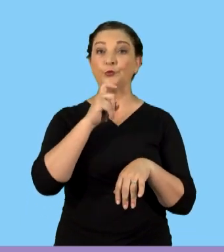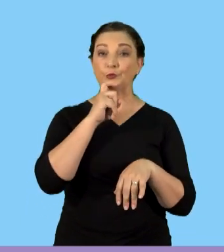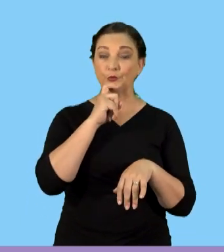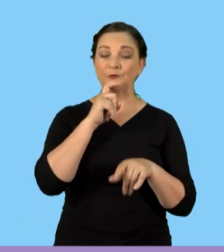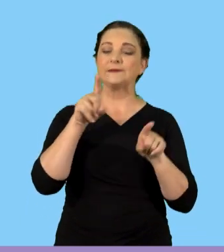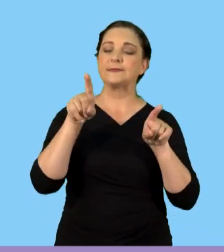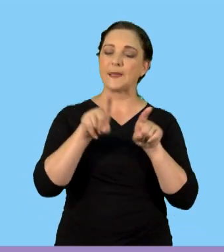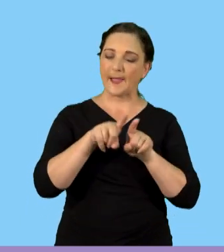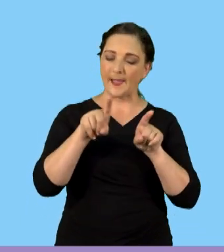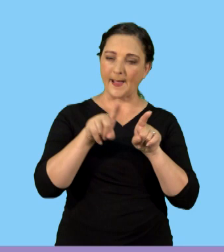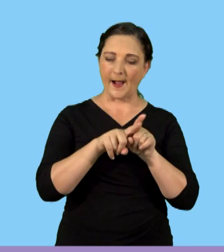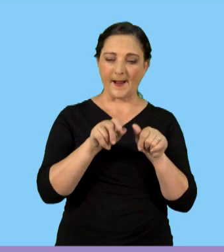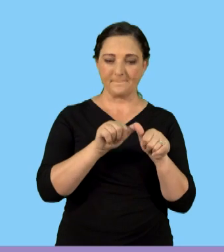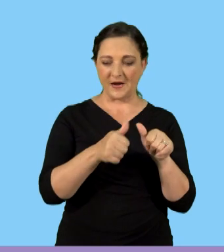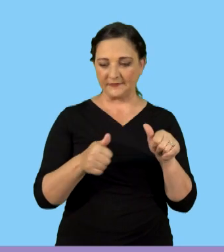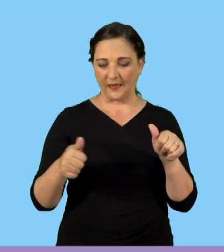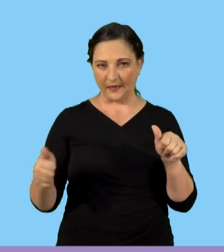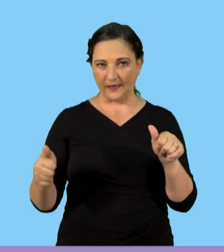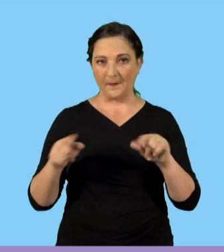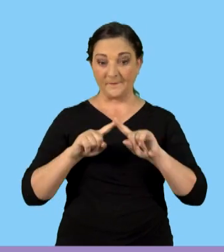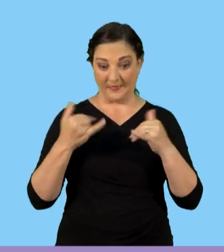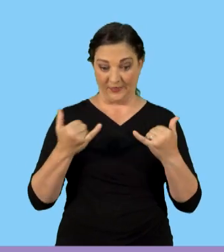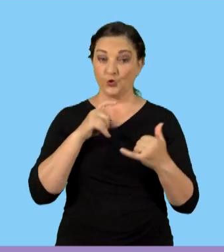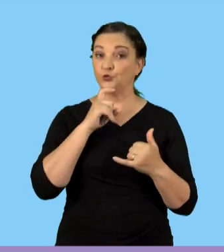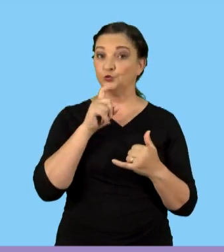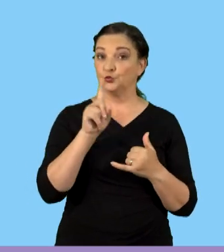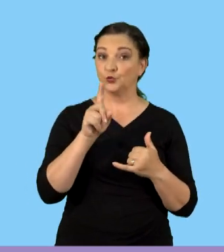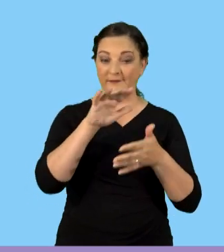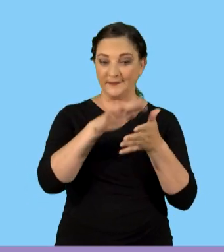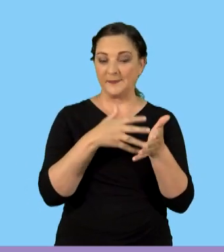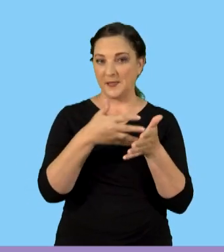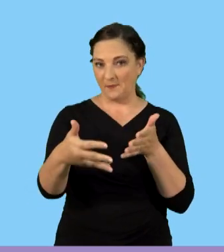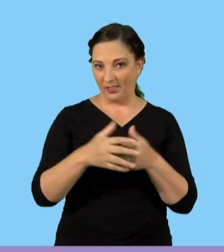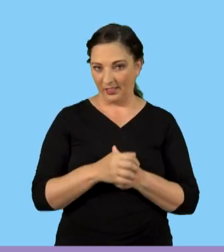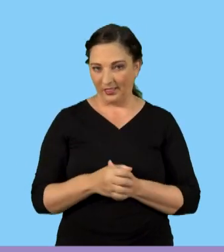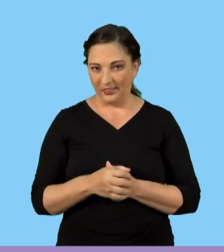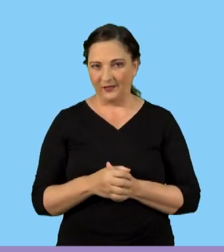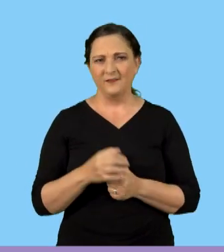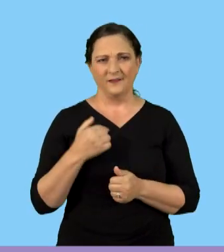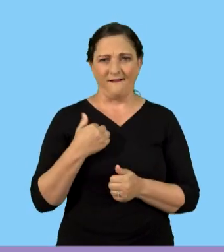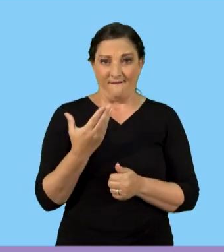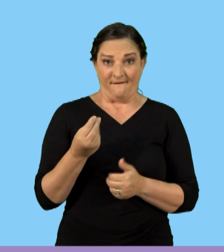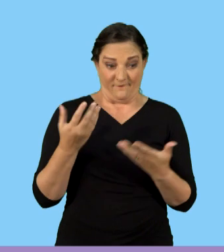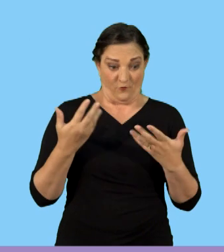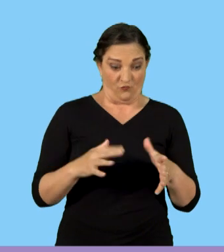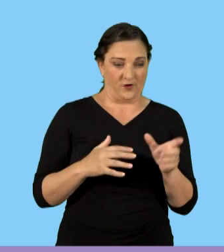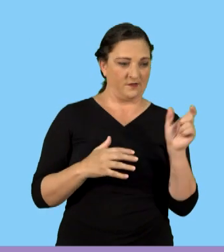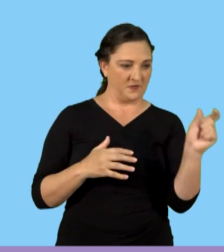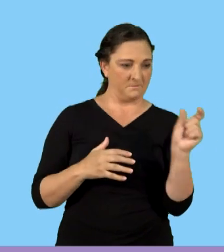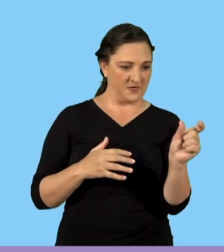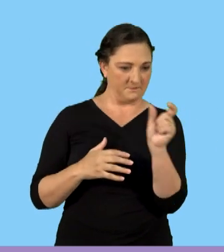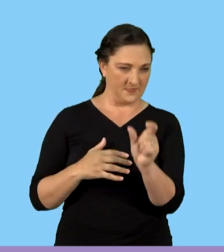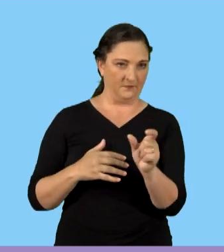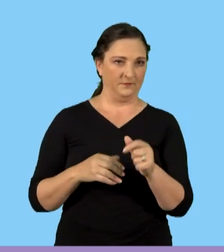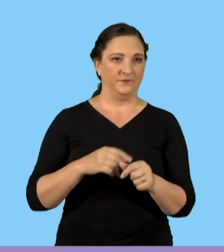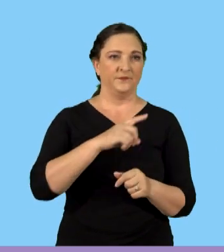it says use the same numeric pattern to fill out the table. So I already have the first 3 terms filled